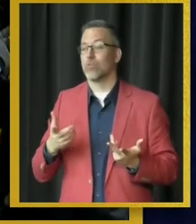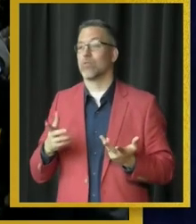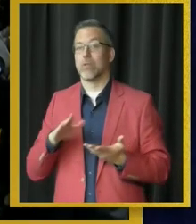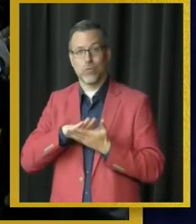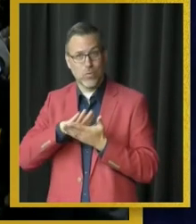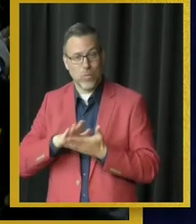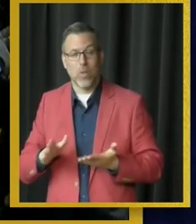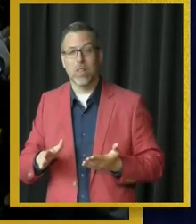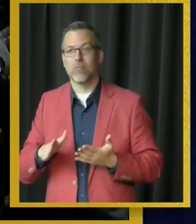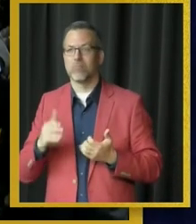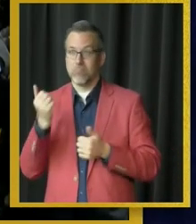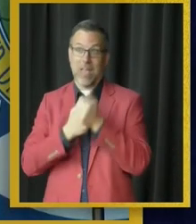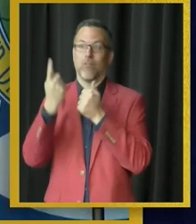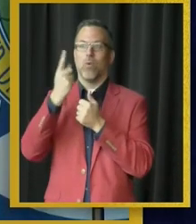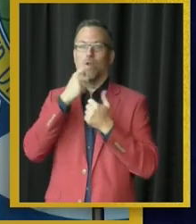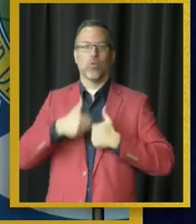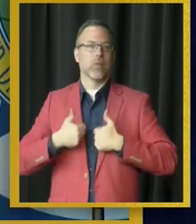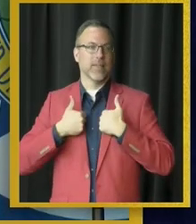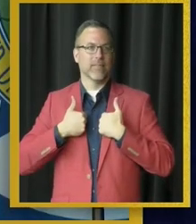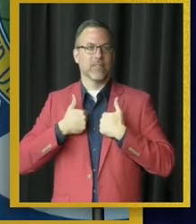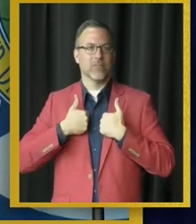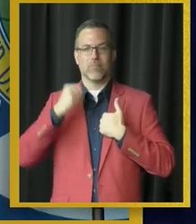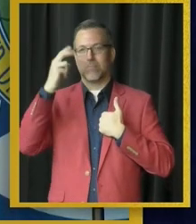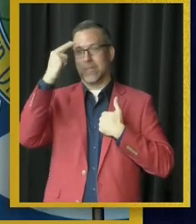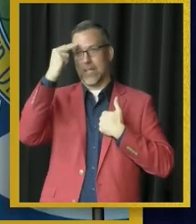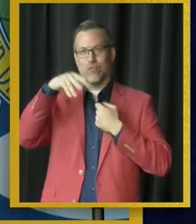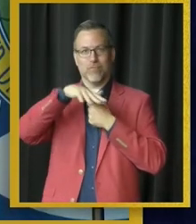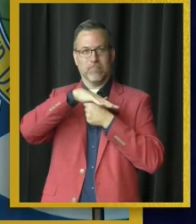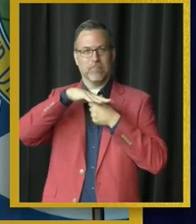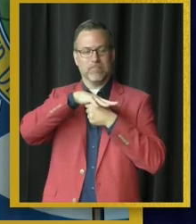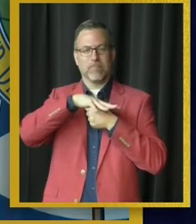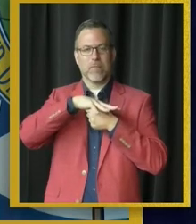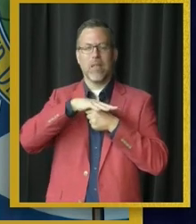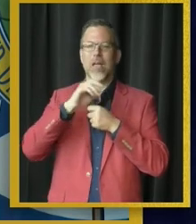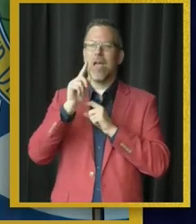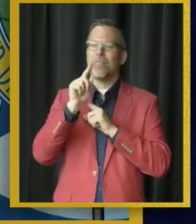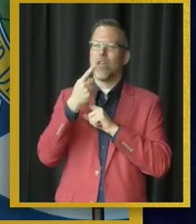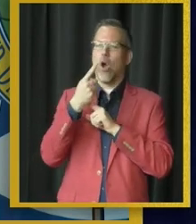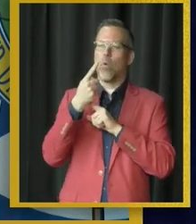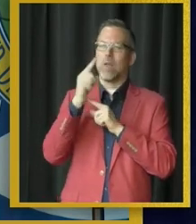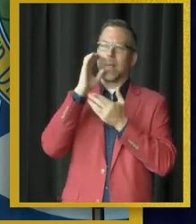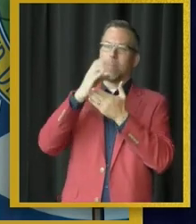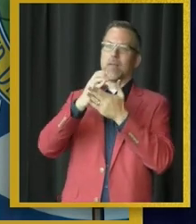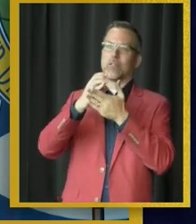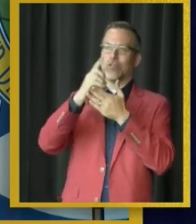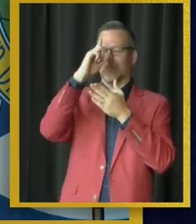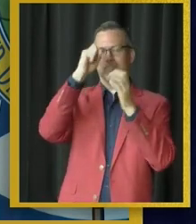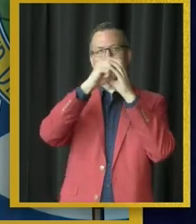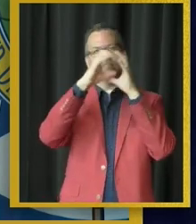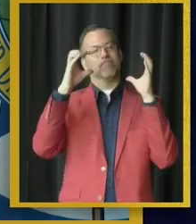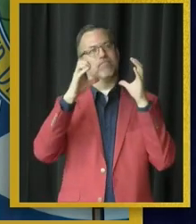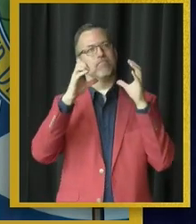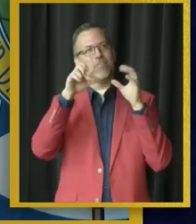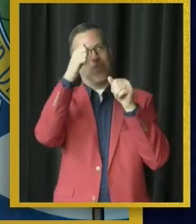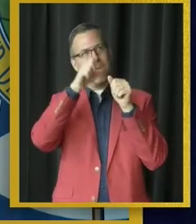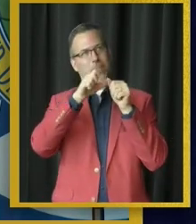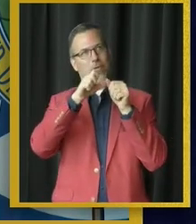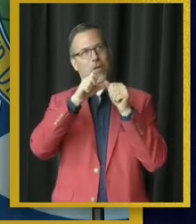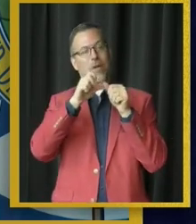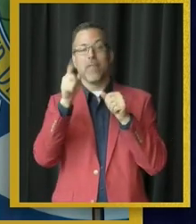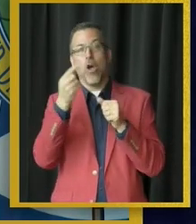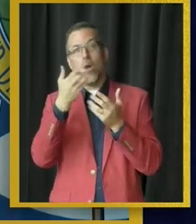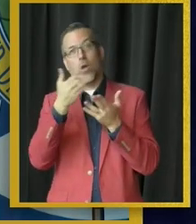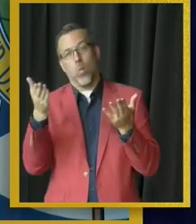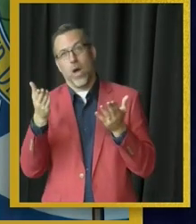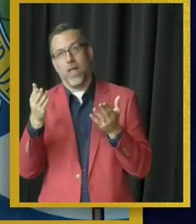and for everybody else at Metro. And the only one that kept popping into my mind, or at least the only one that